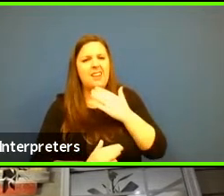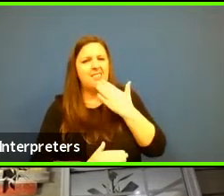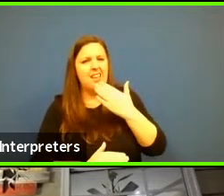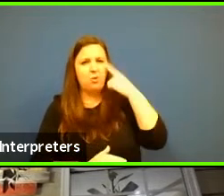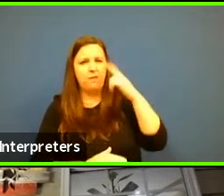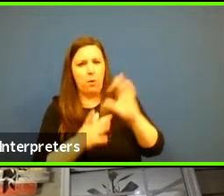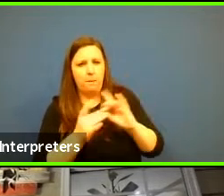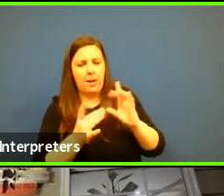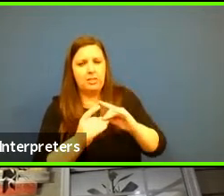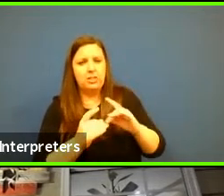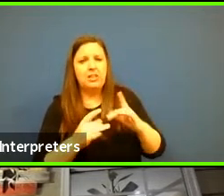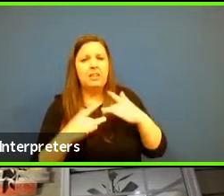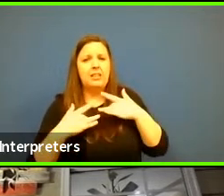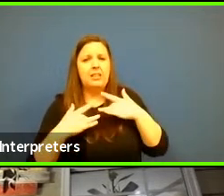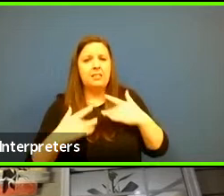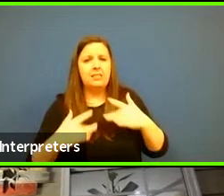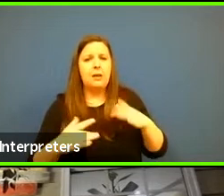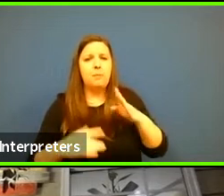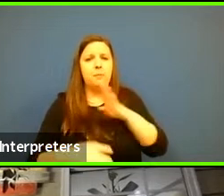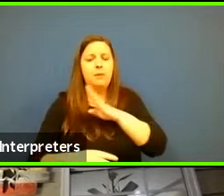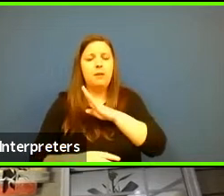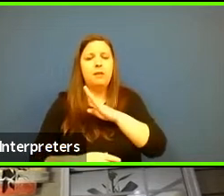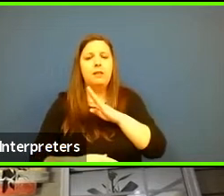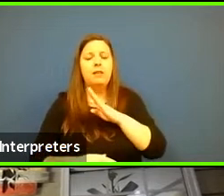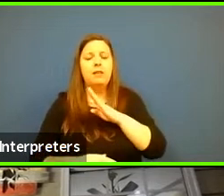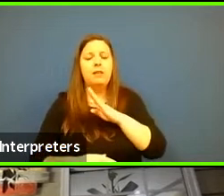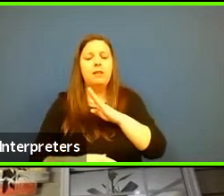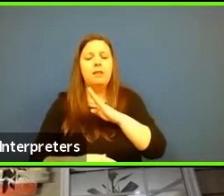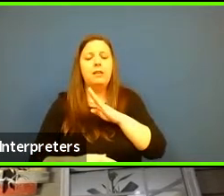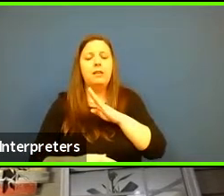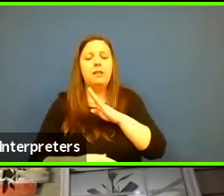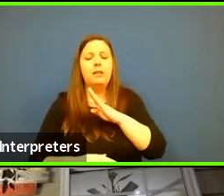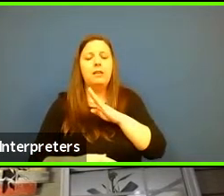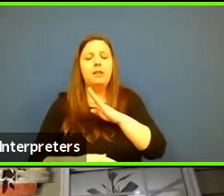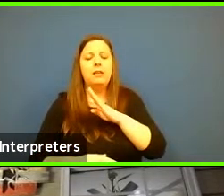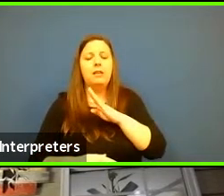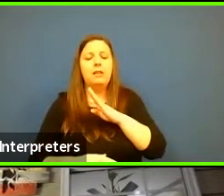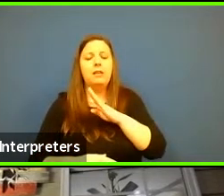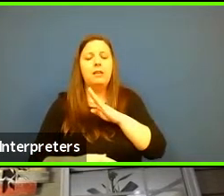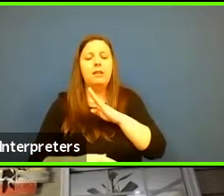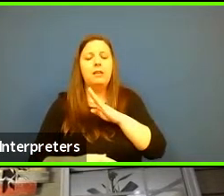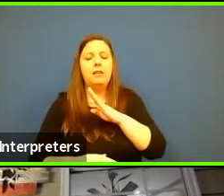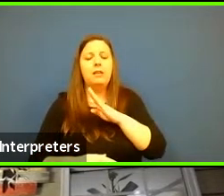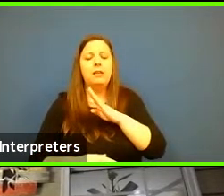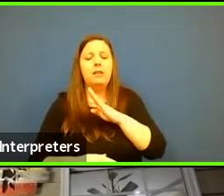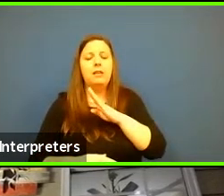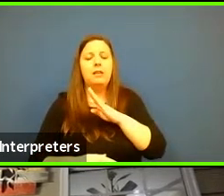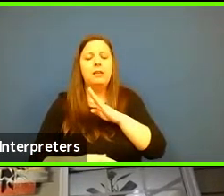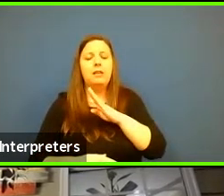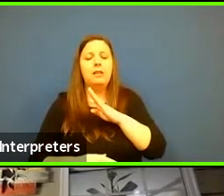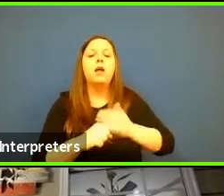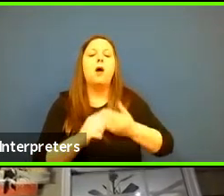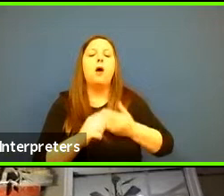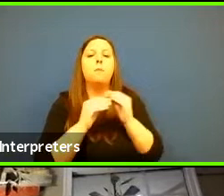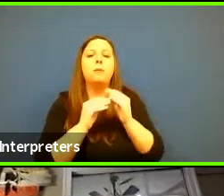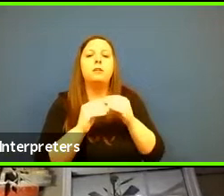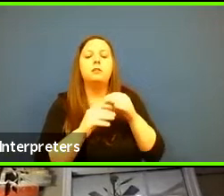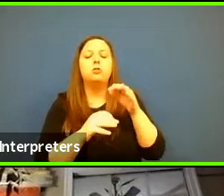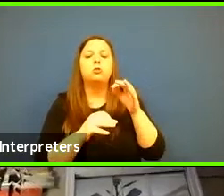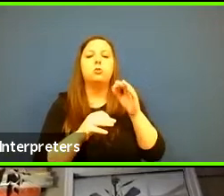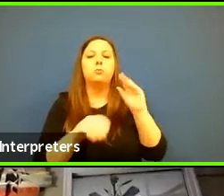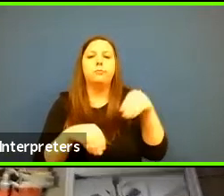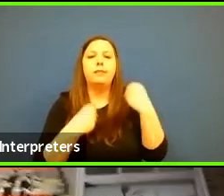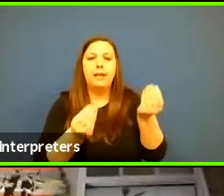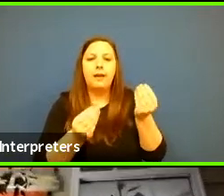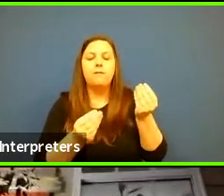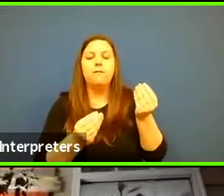clerk of court, Beverly Logan, has been coming to our meetings to administer the oath for the new members. But again, that